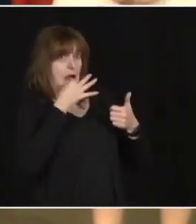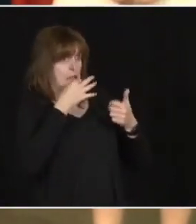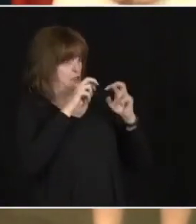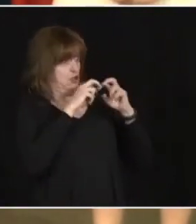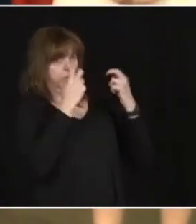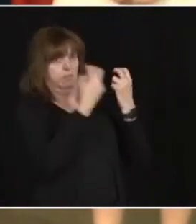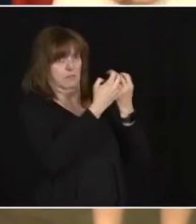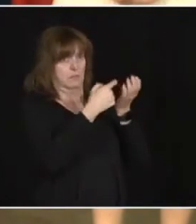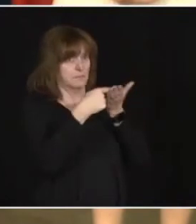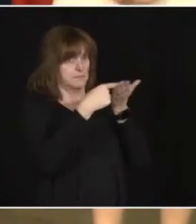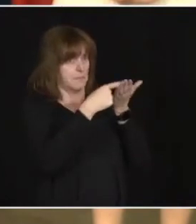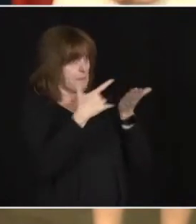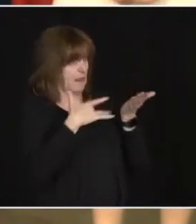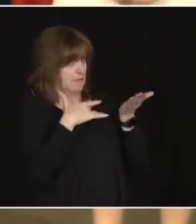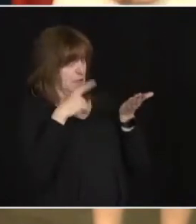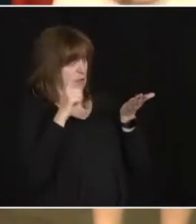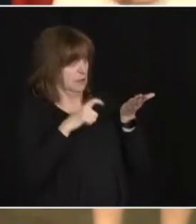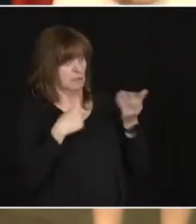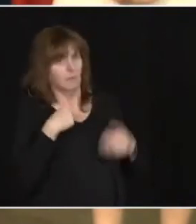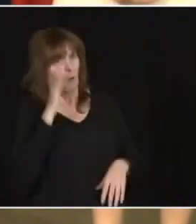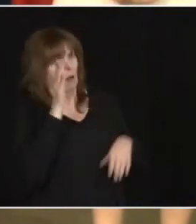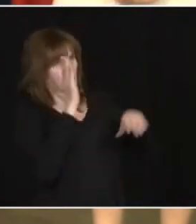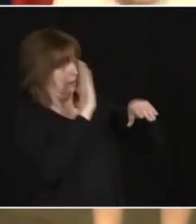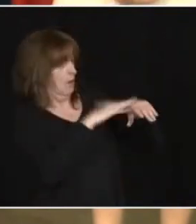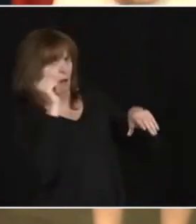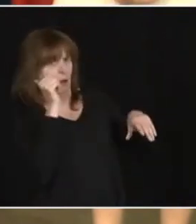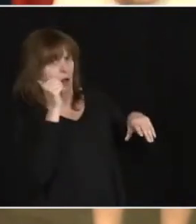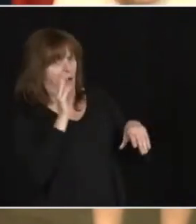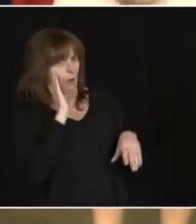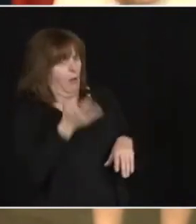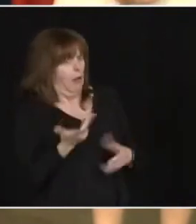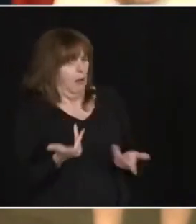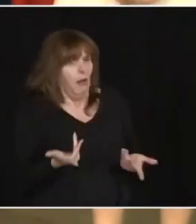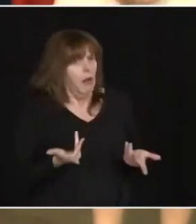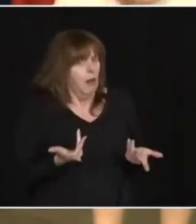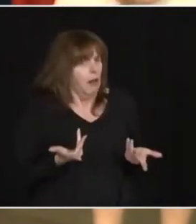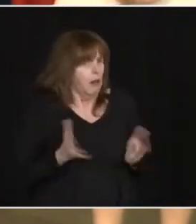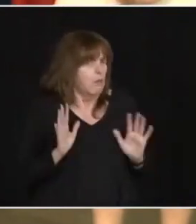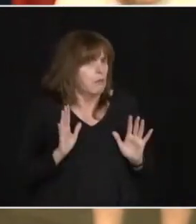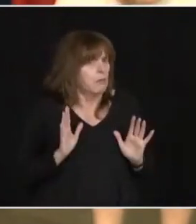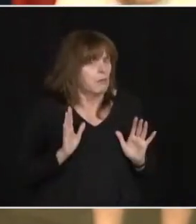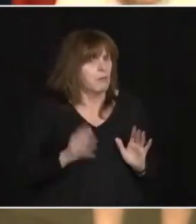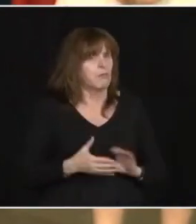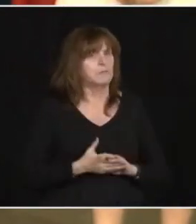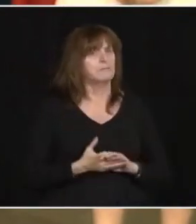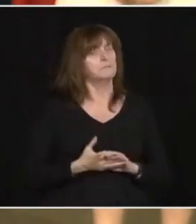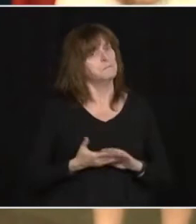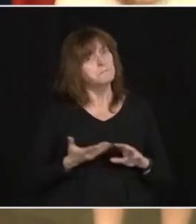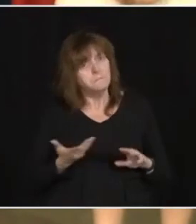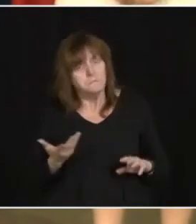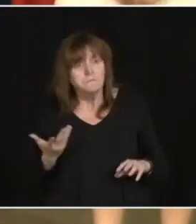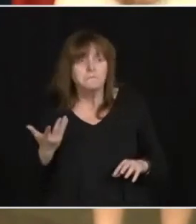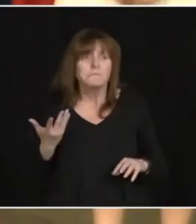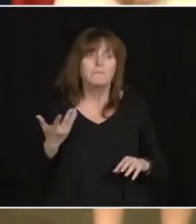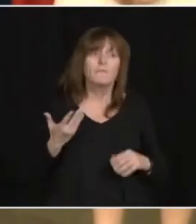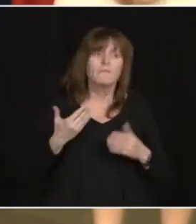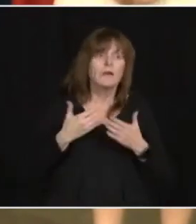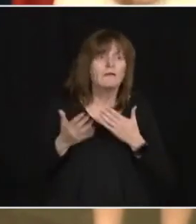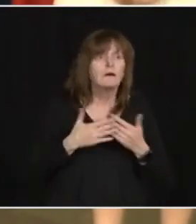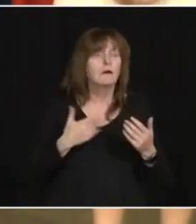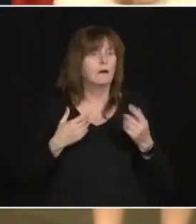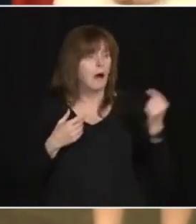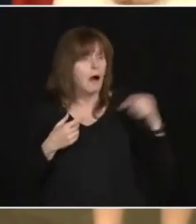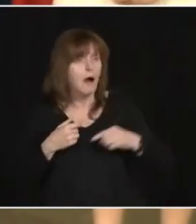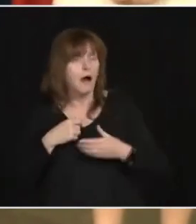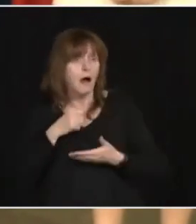there. We won't hesitate to ask for support, no matter if it's even contact tracing, as the military